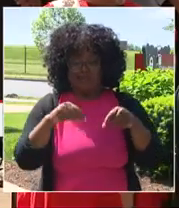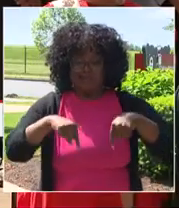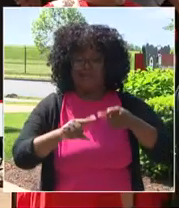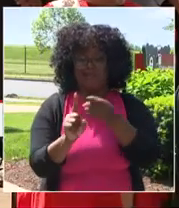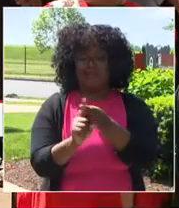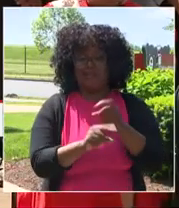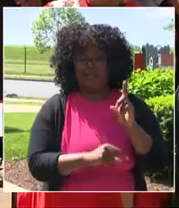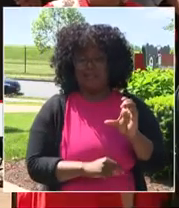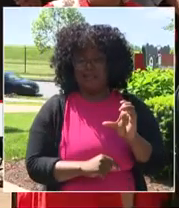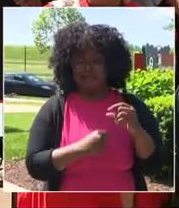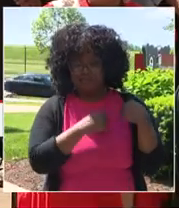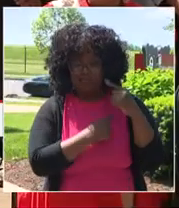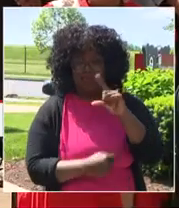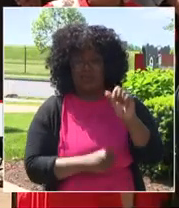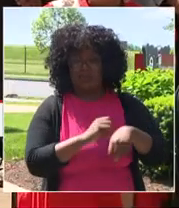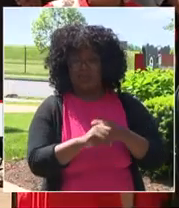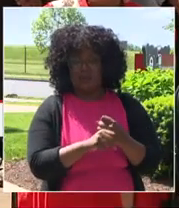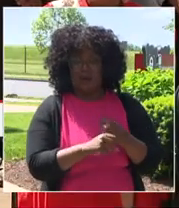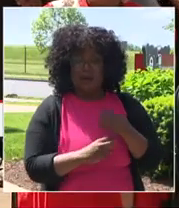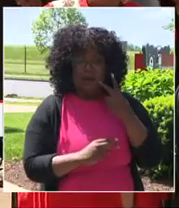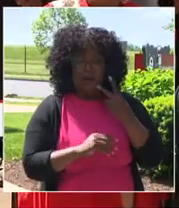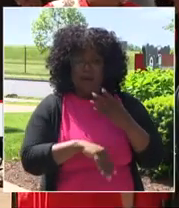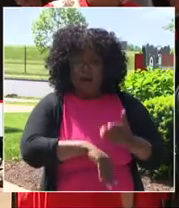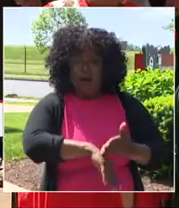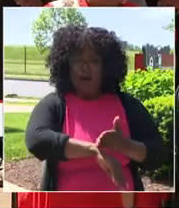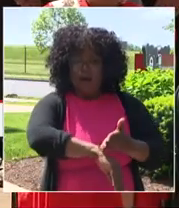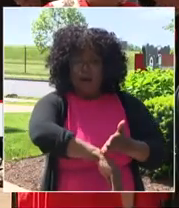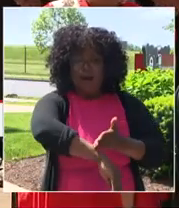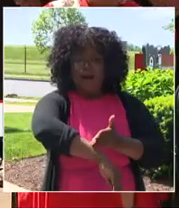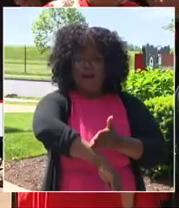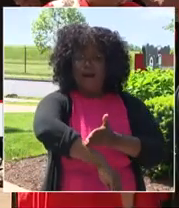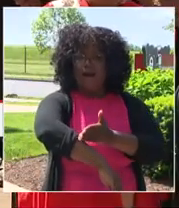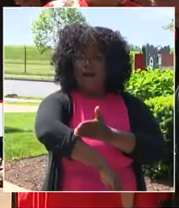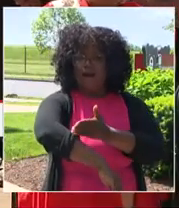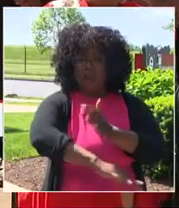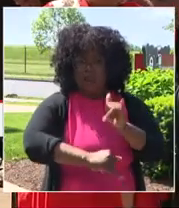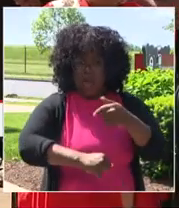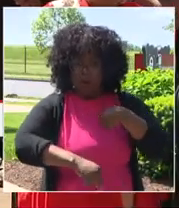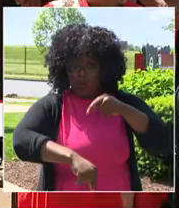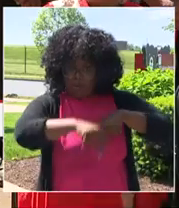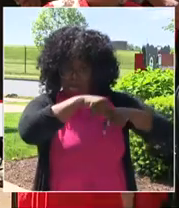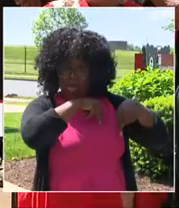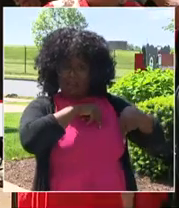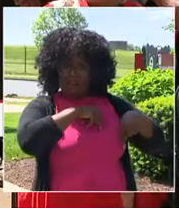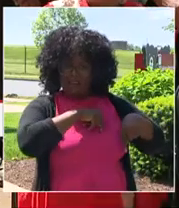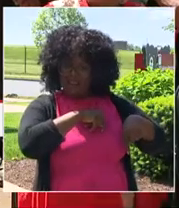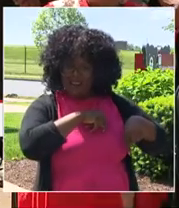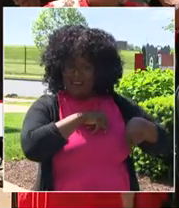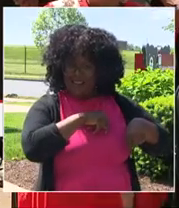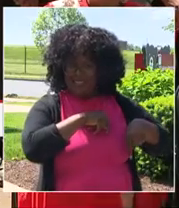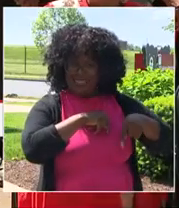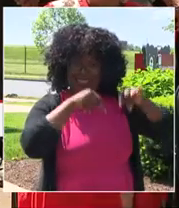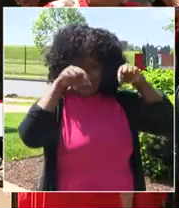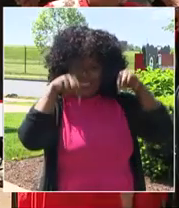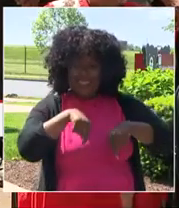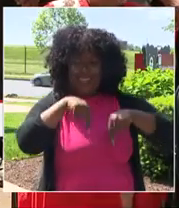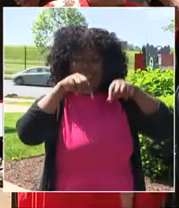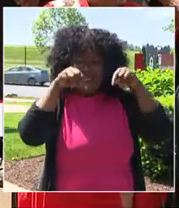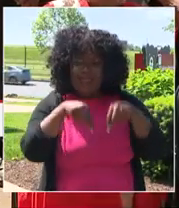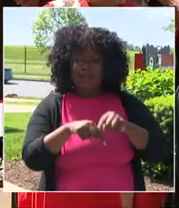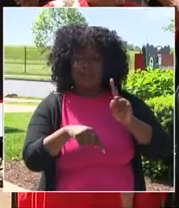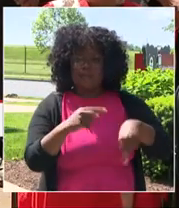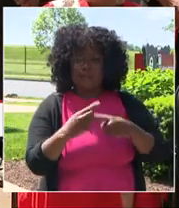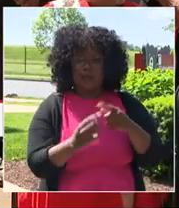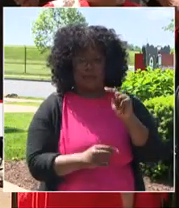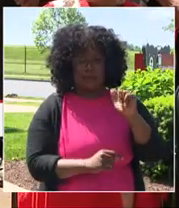backwards? To have someone get a tax cut? Because that's really what this is about. Care versus tax cuts. So as